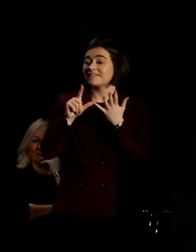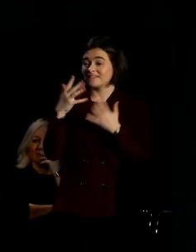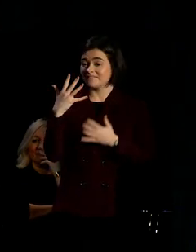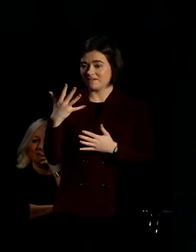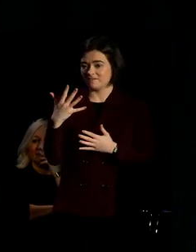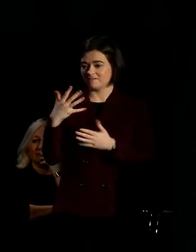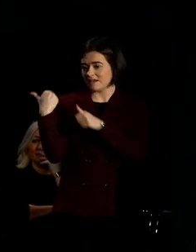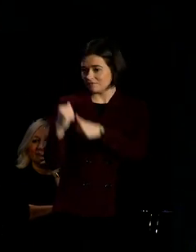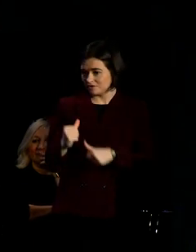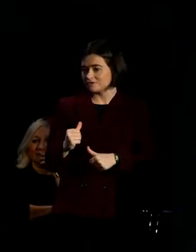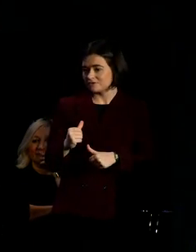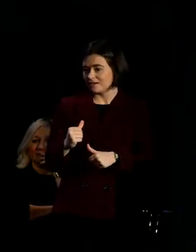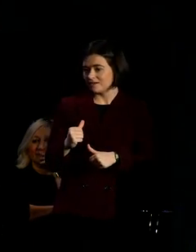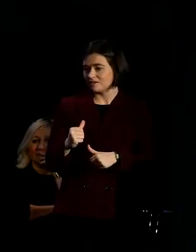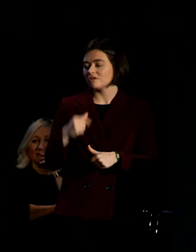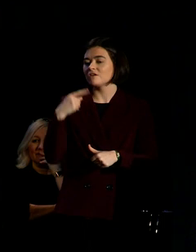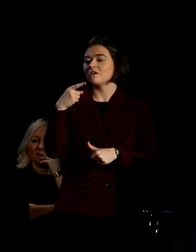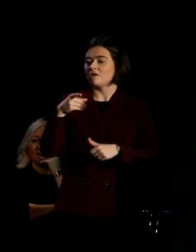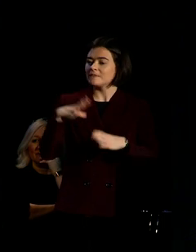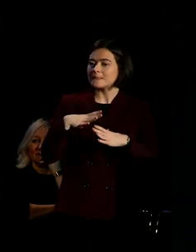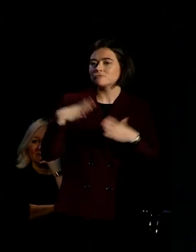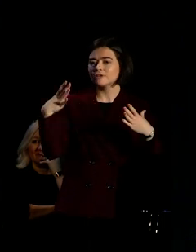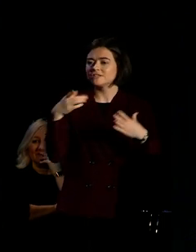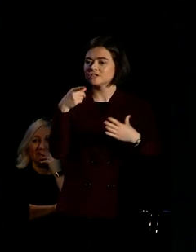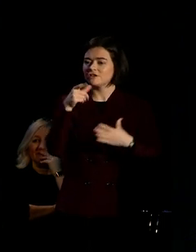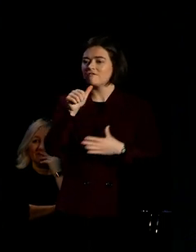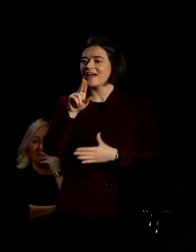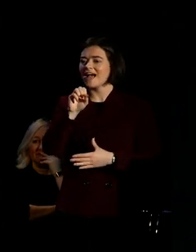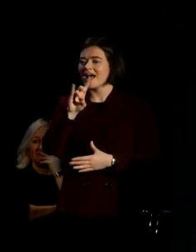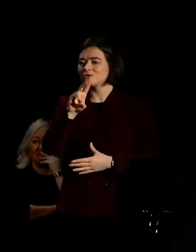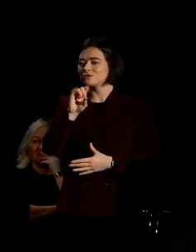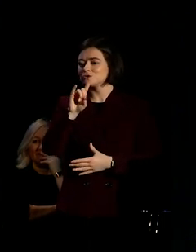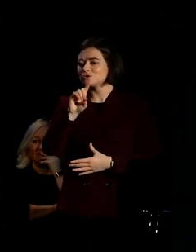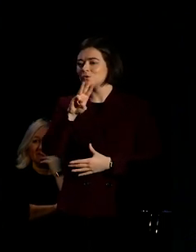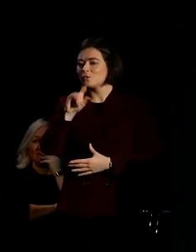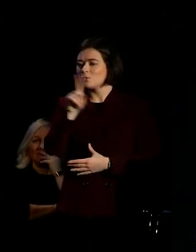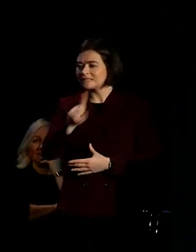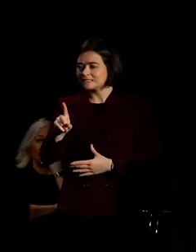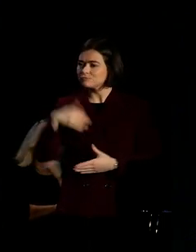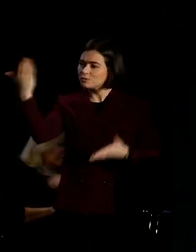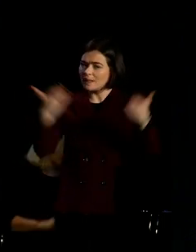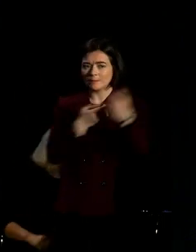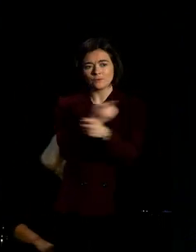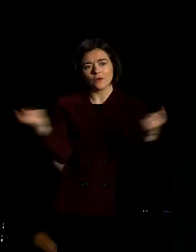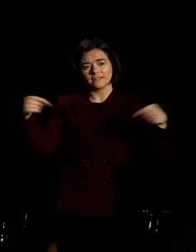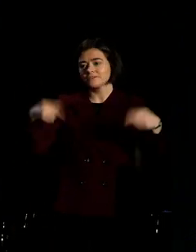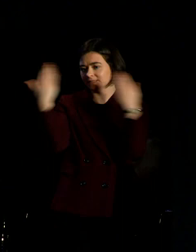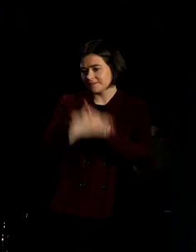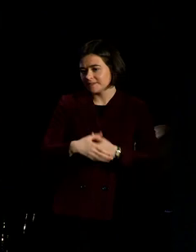75th anniversary of the liberation of Auschwitz, we welcome you here this evening.